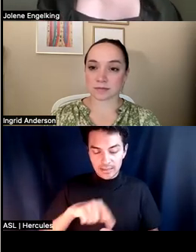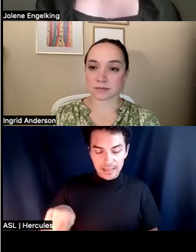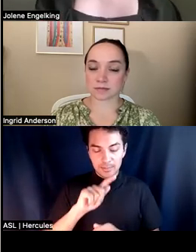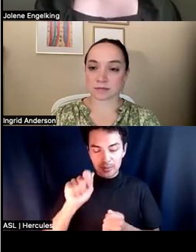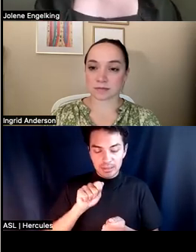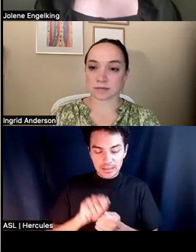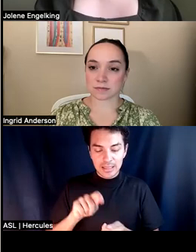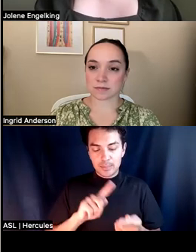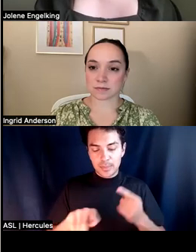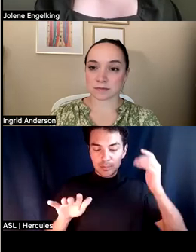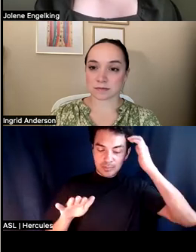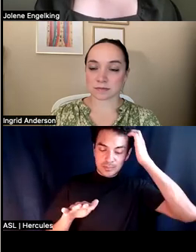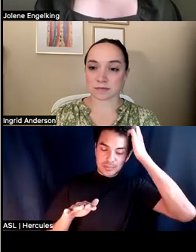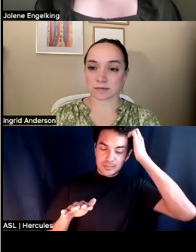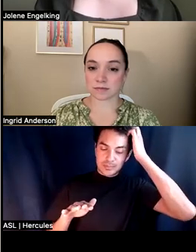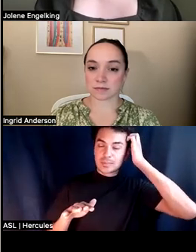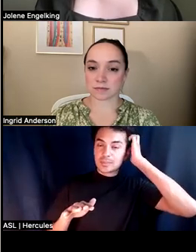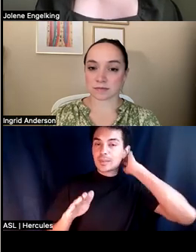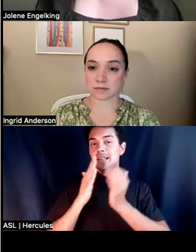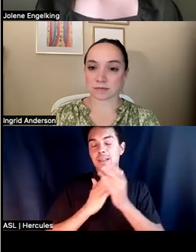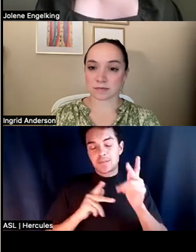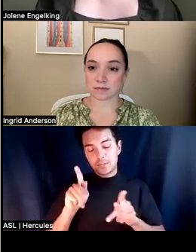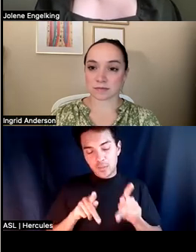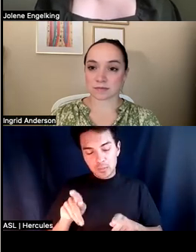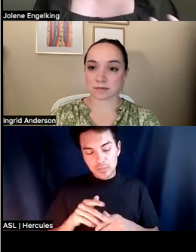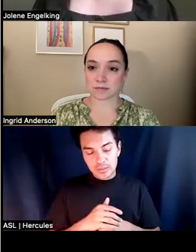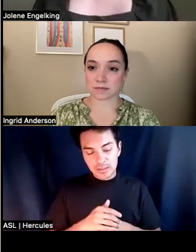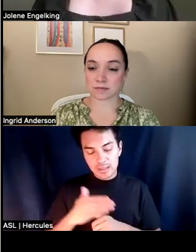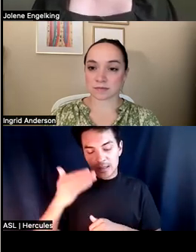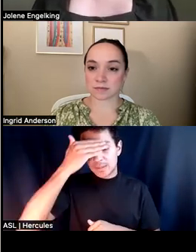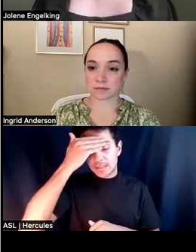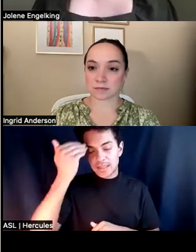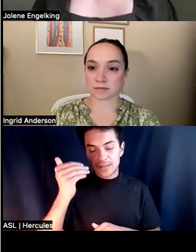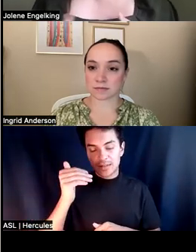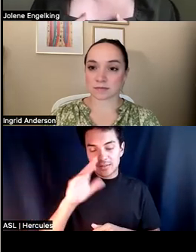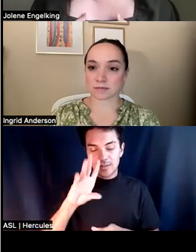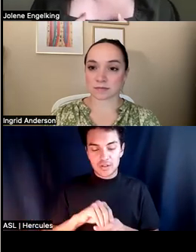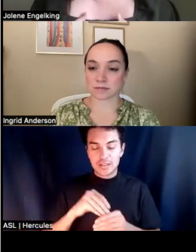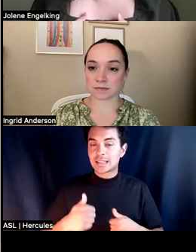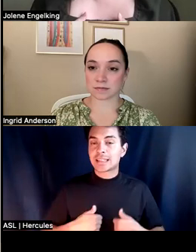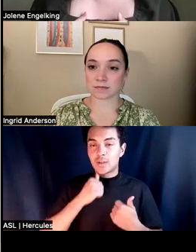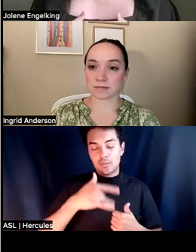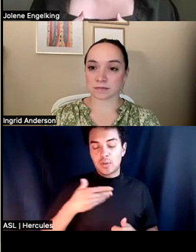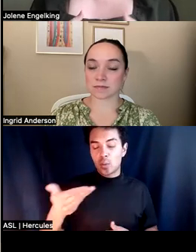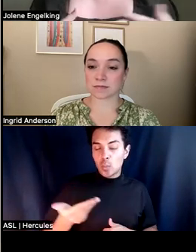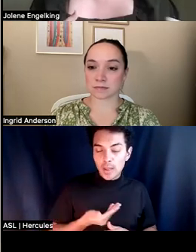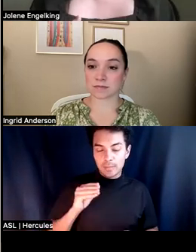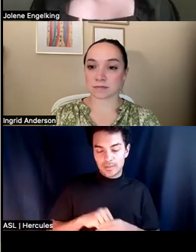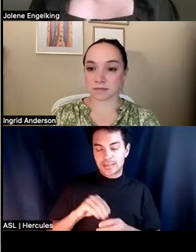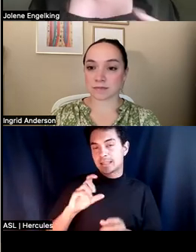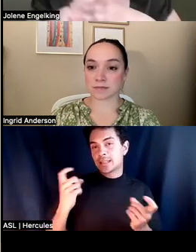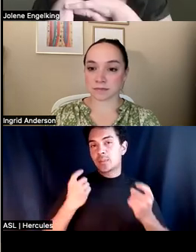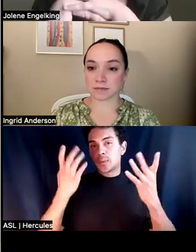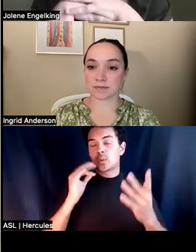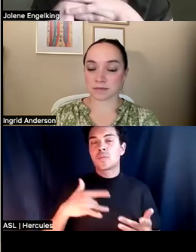also for some folks, because of factors in life, may not feel welcome in ceremony, or may not feel